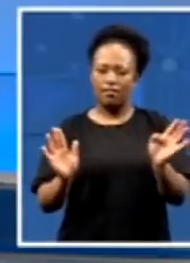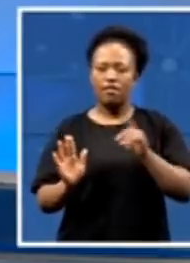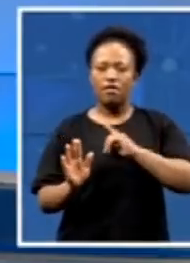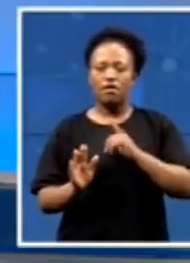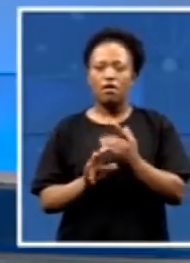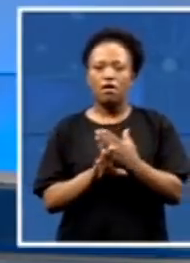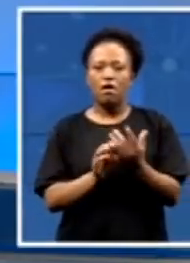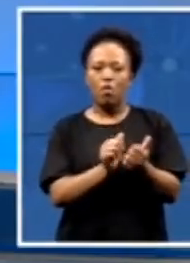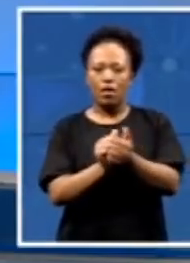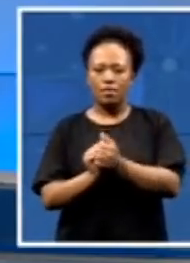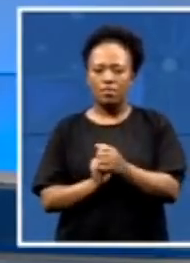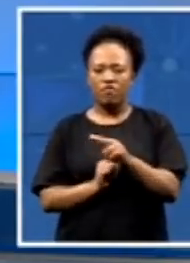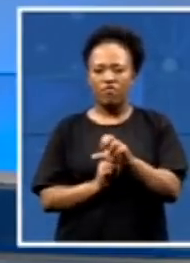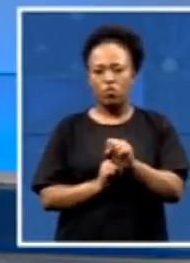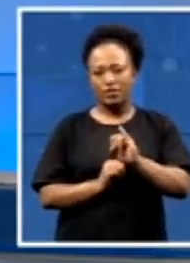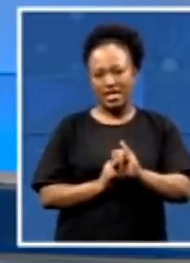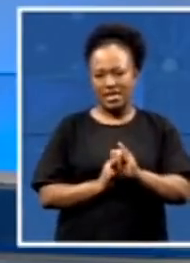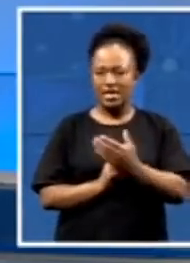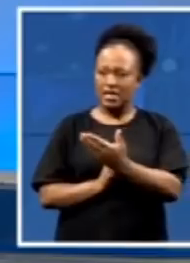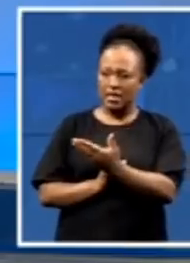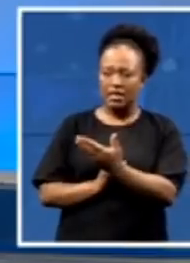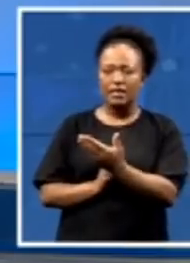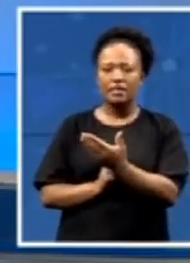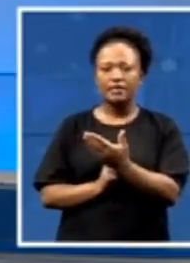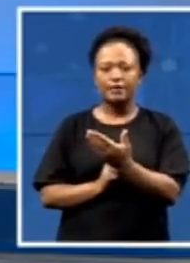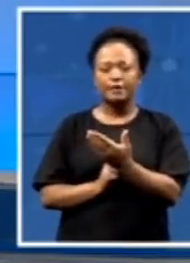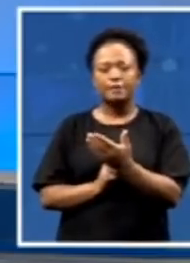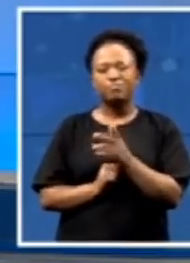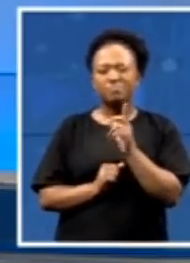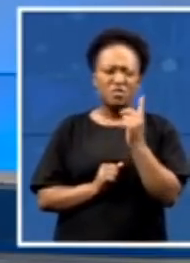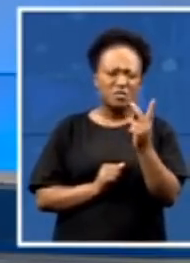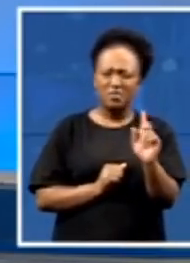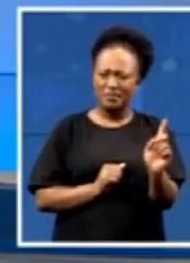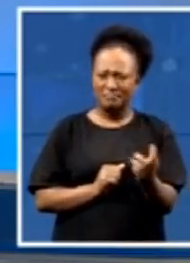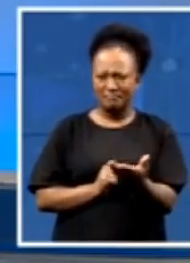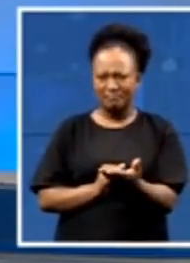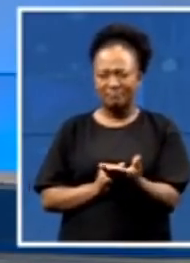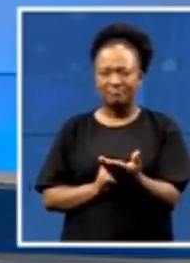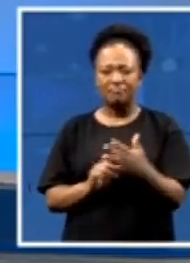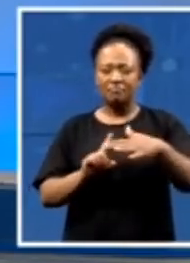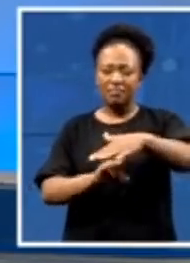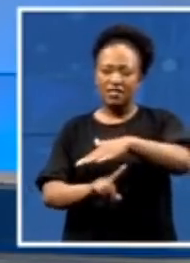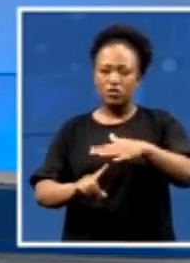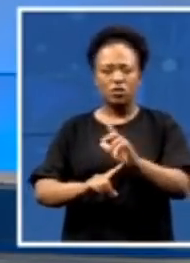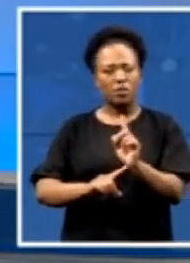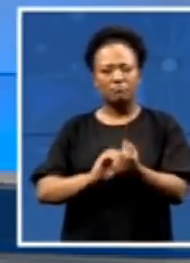Vusi, what are you seeing? What's the situation there right now?